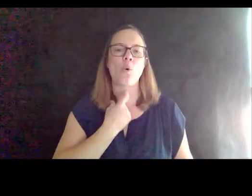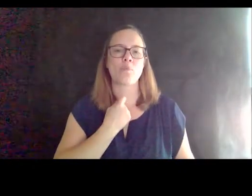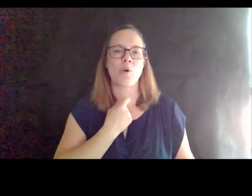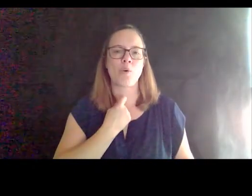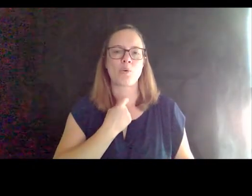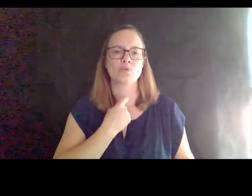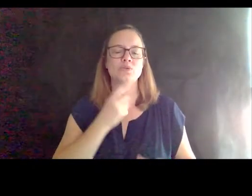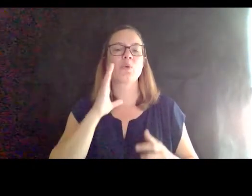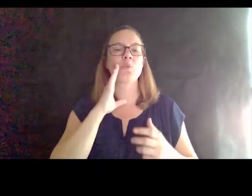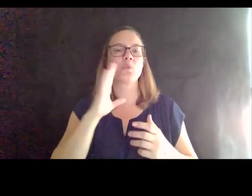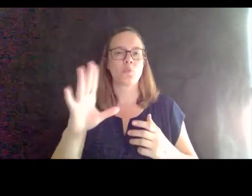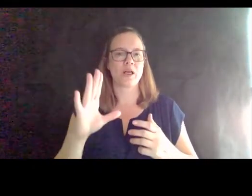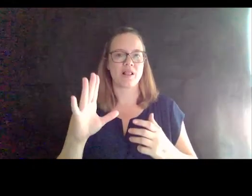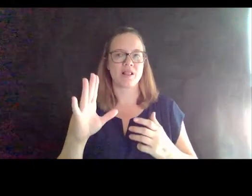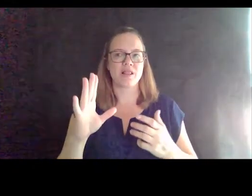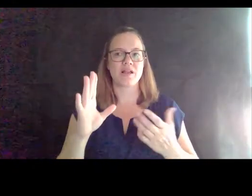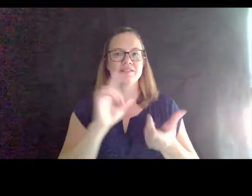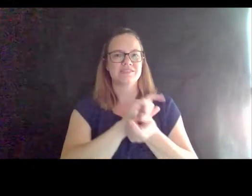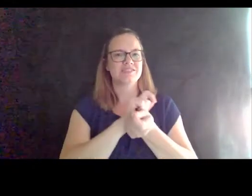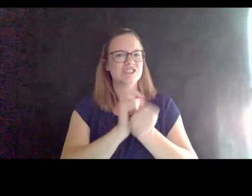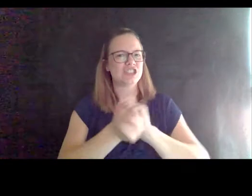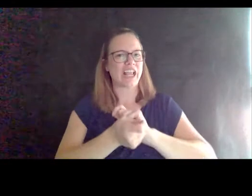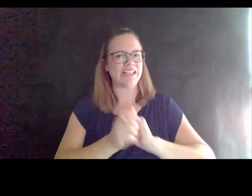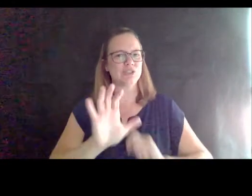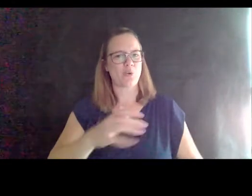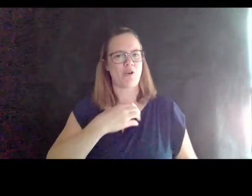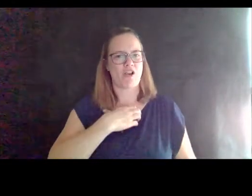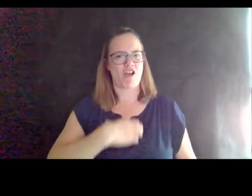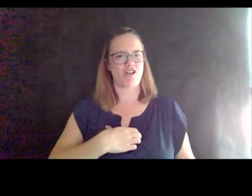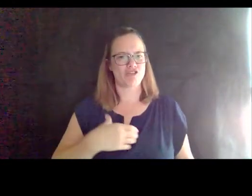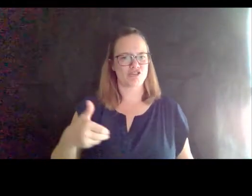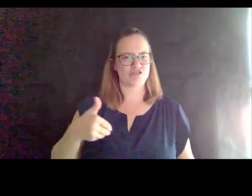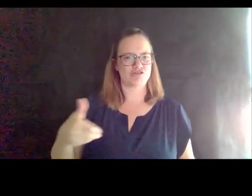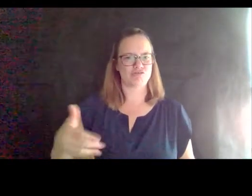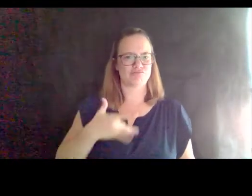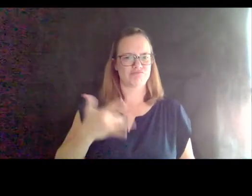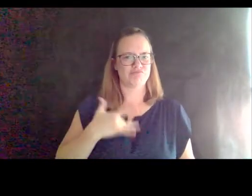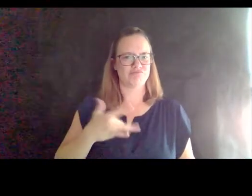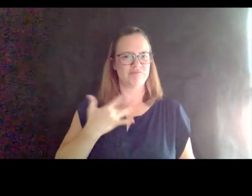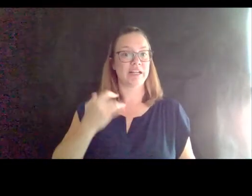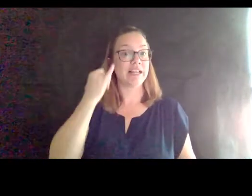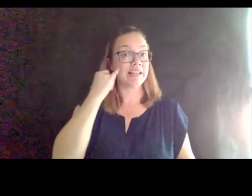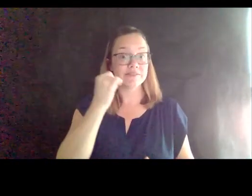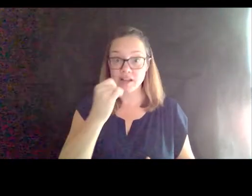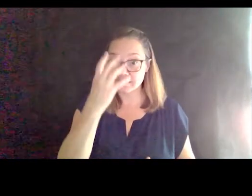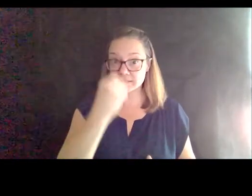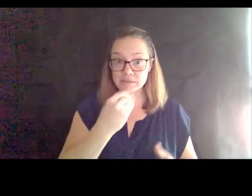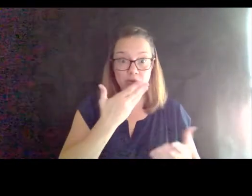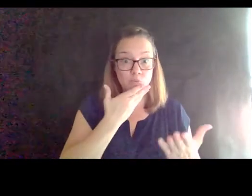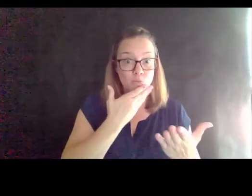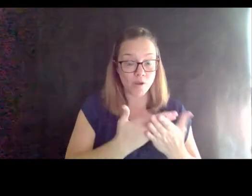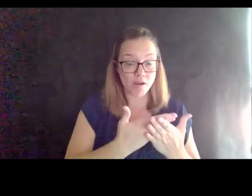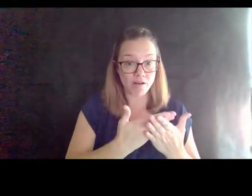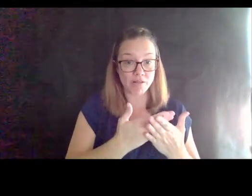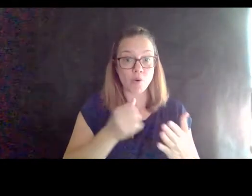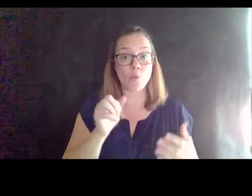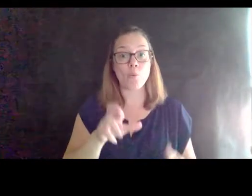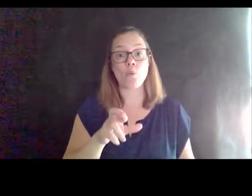hunger and feeling of fullness. So, when we're not sleeping well or we're